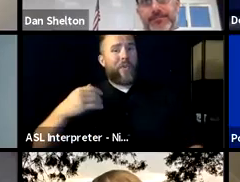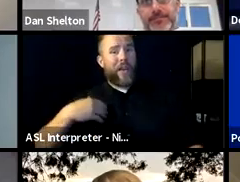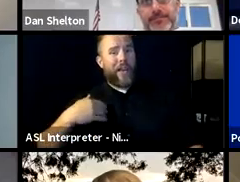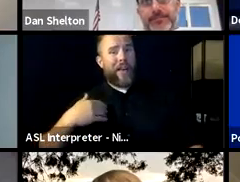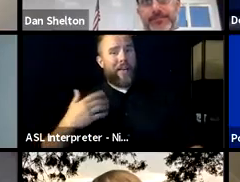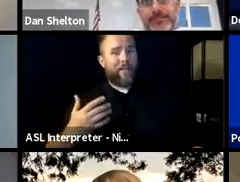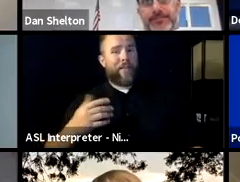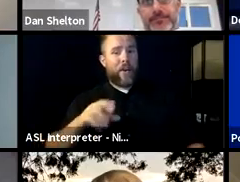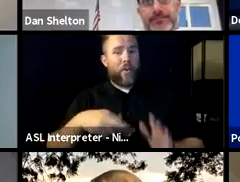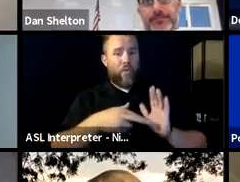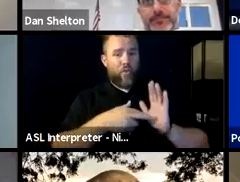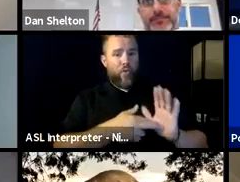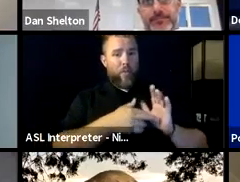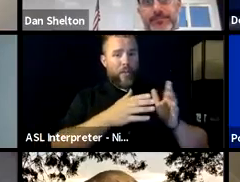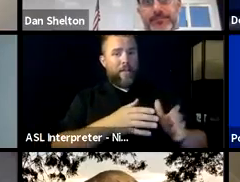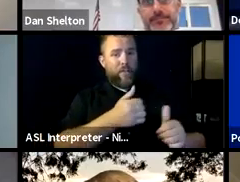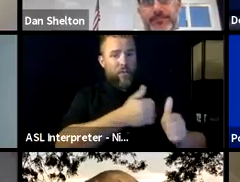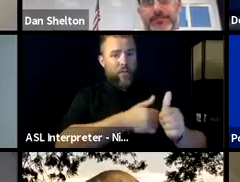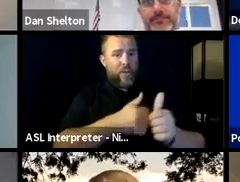for each.